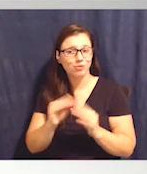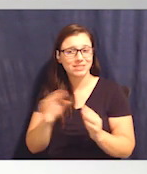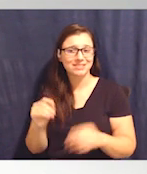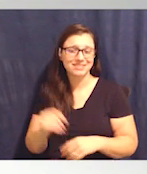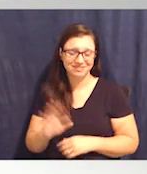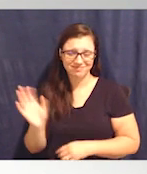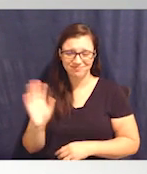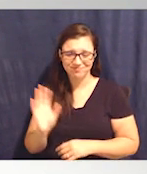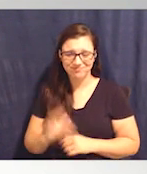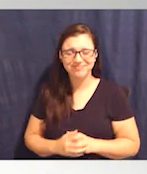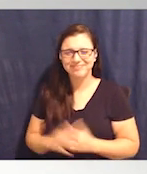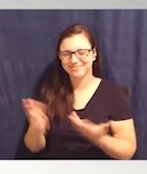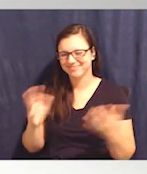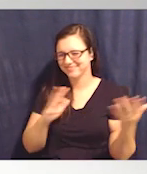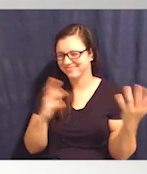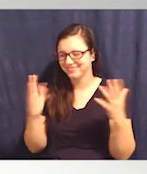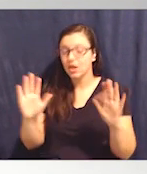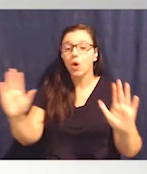Oh.